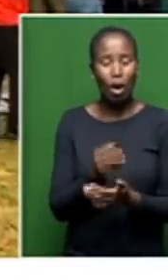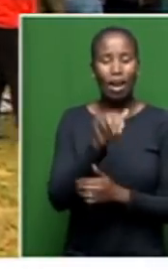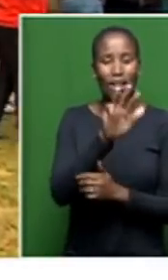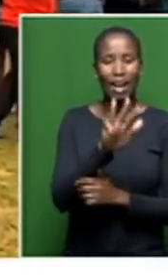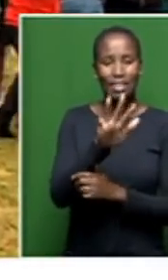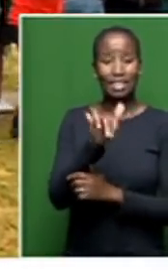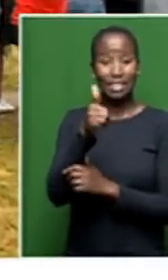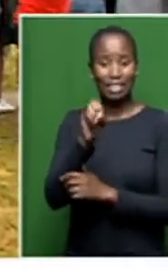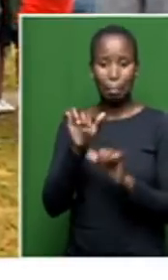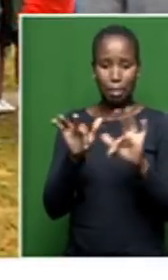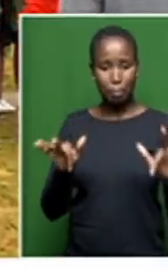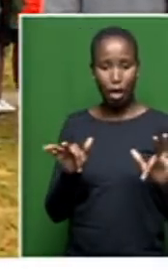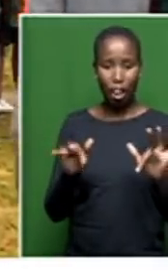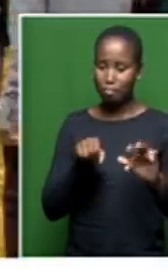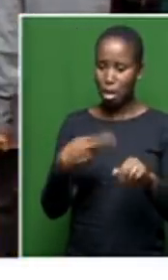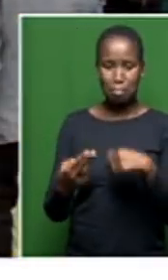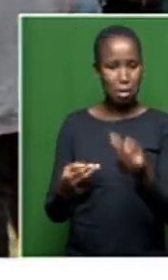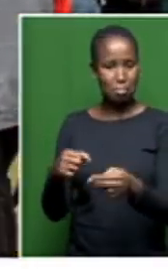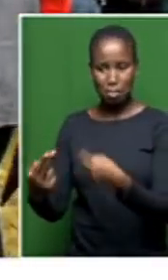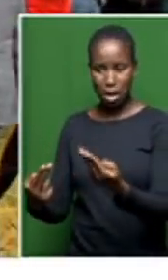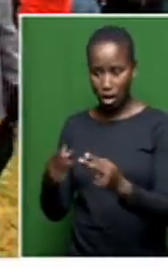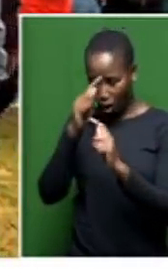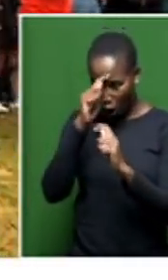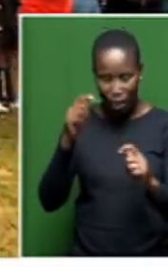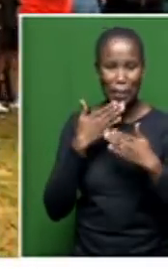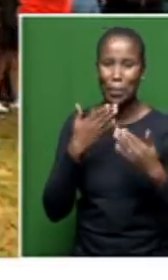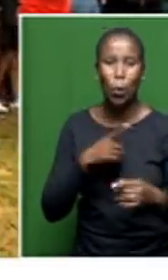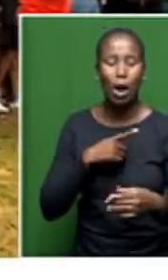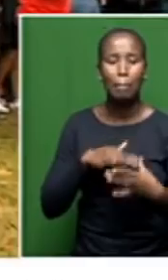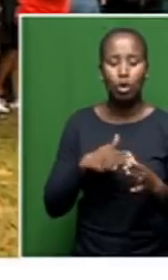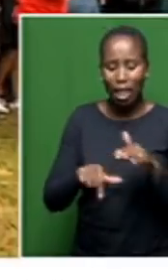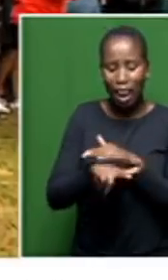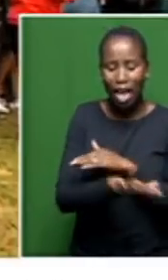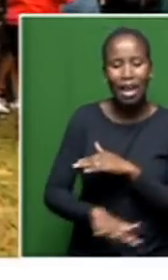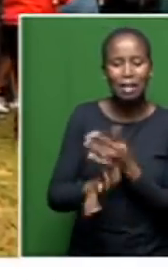1960 Sharpeville Massacre are honored in terms of the return of land